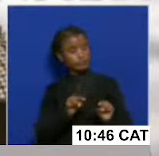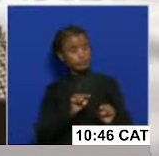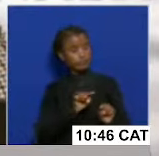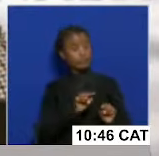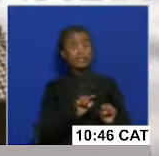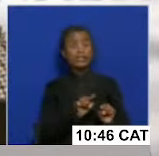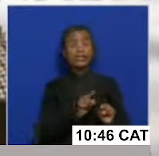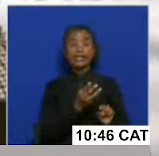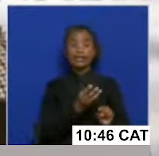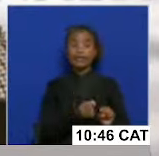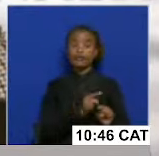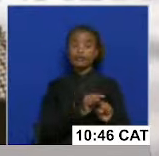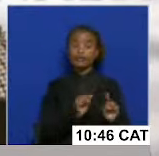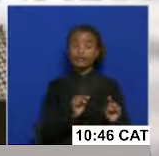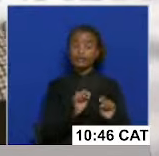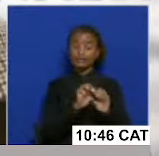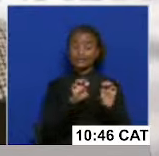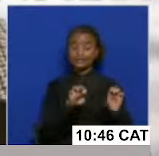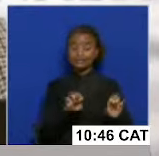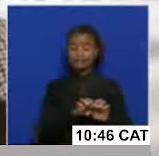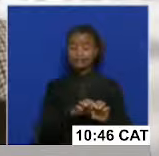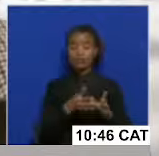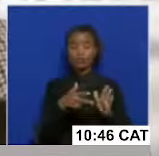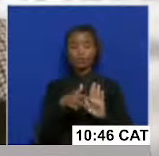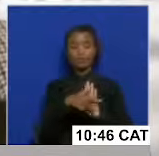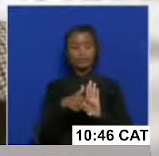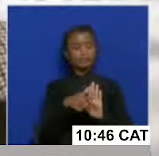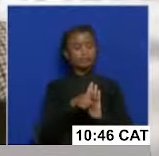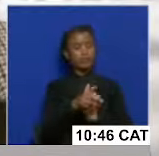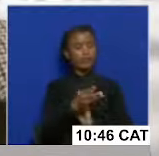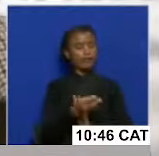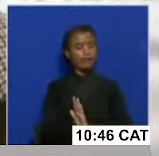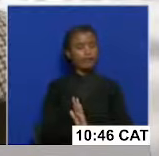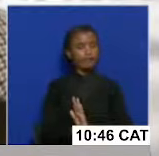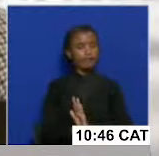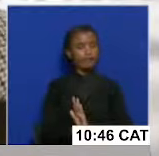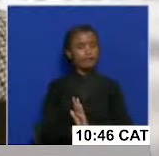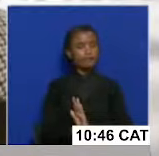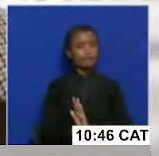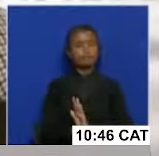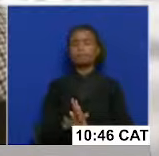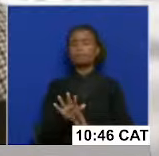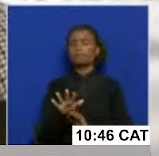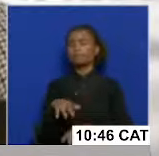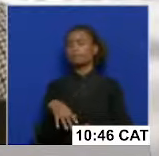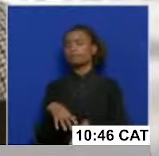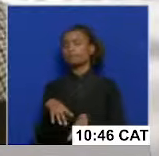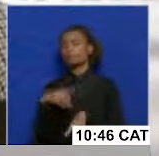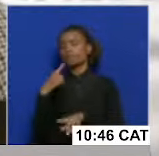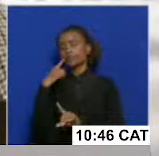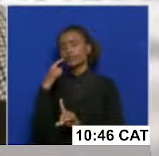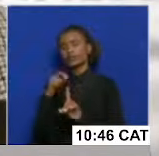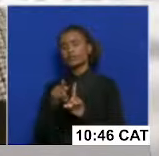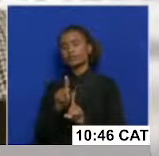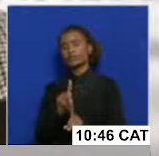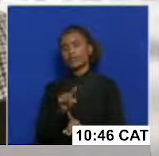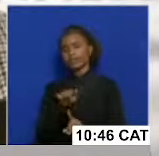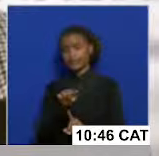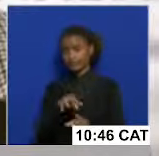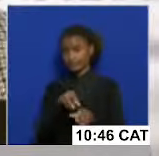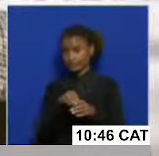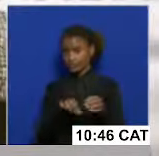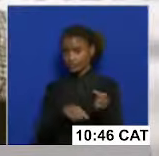in possession of the stones. And Witness K, if that was part of the strategy, what was the end game?